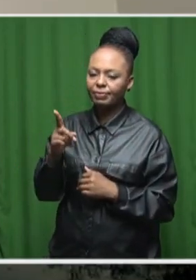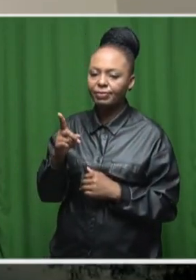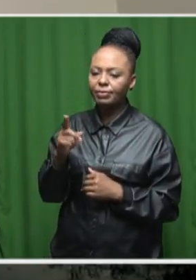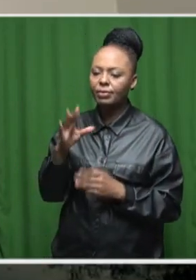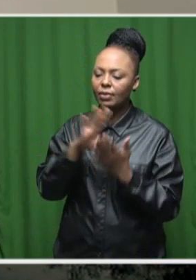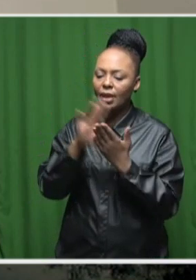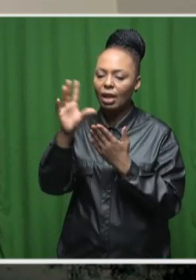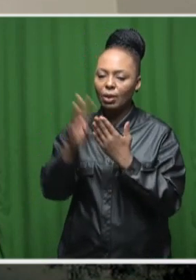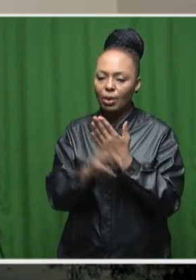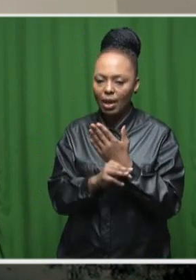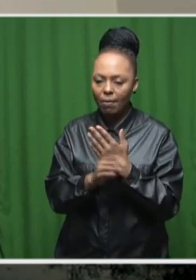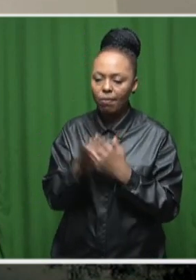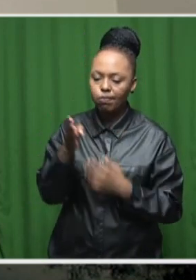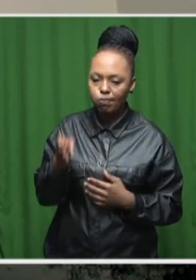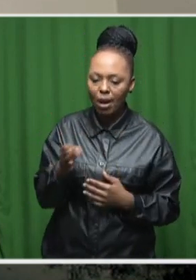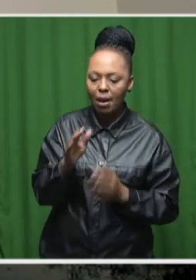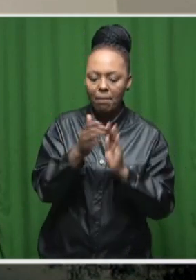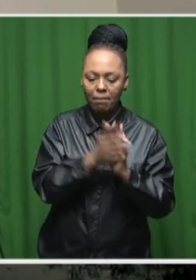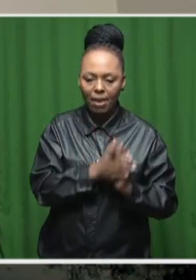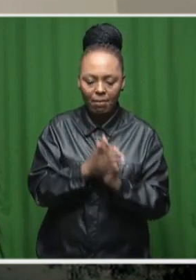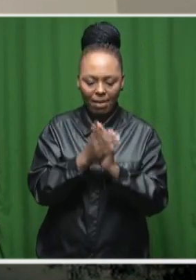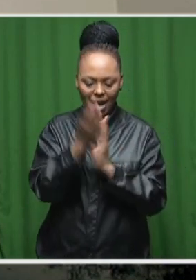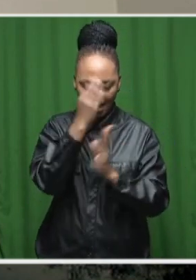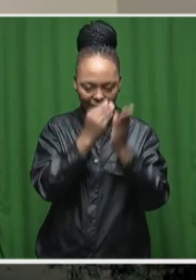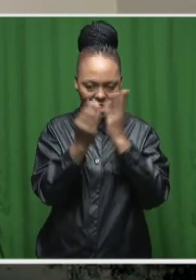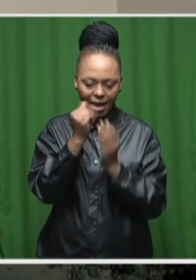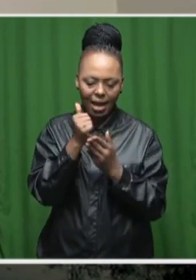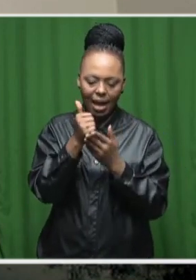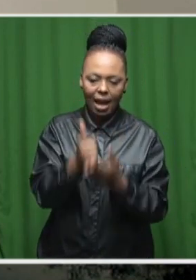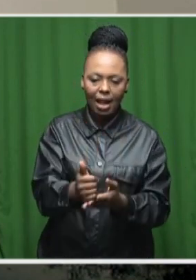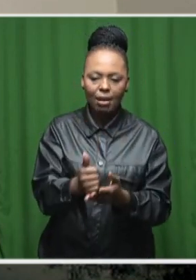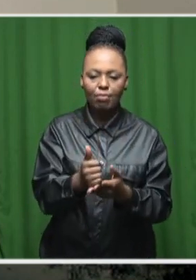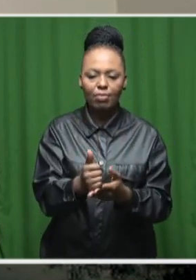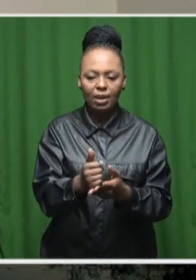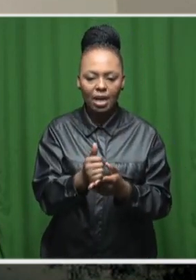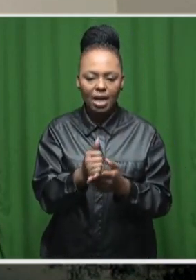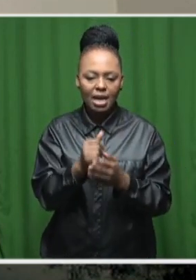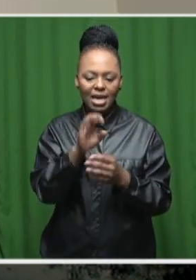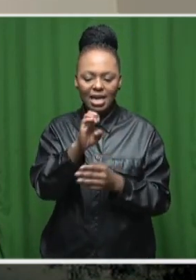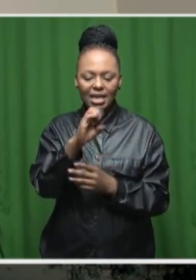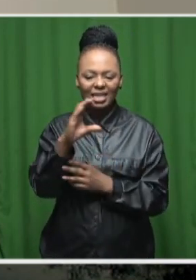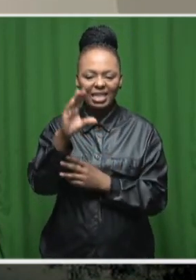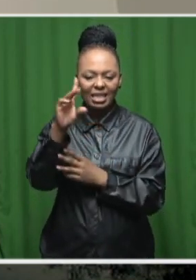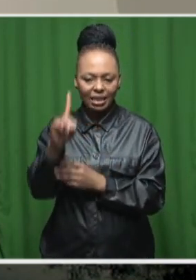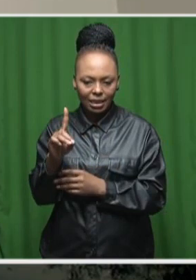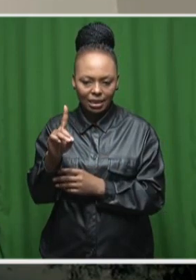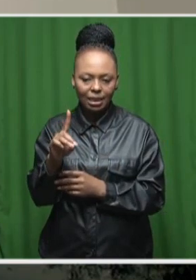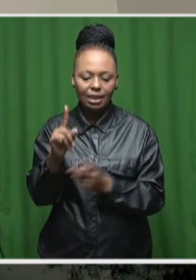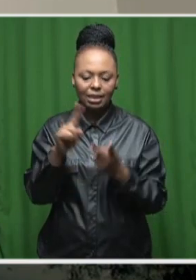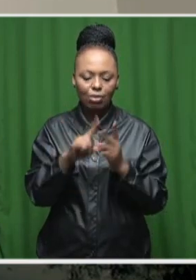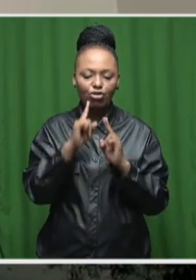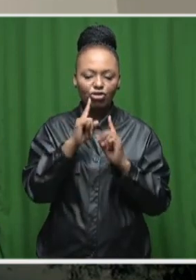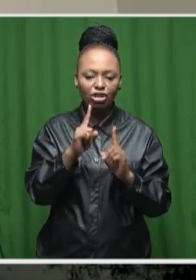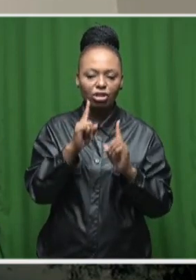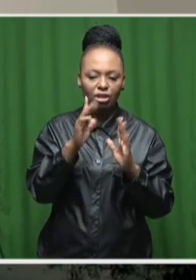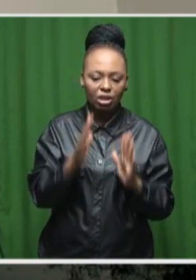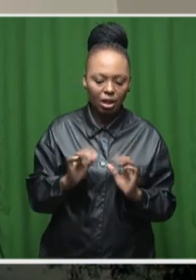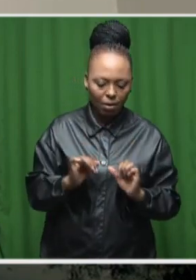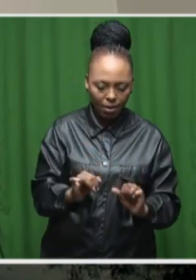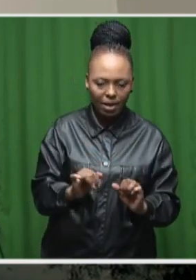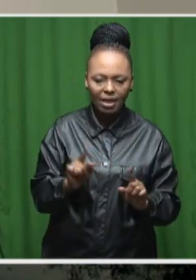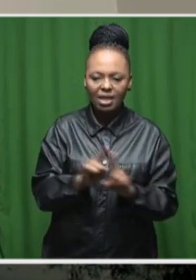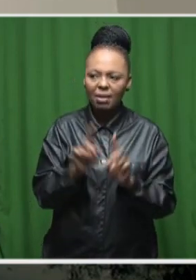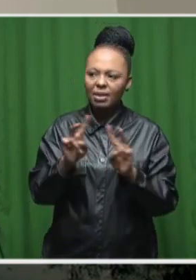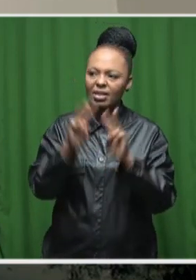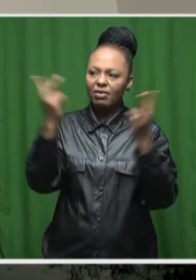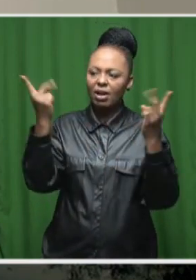then do you think that Bamba Learn will help early childhood development pupils and their teachers, and what makes it different from the other educational